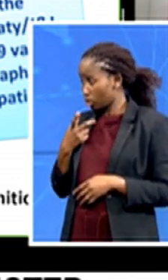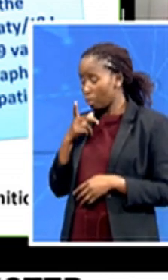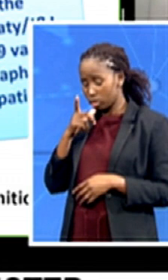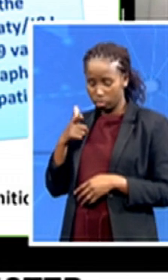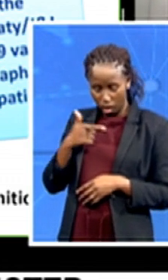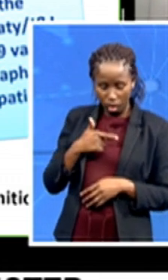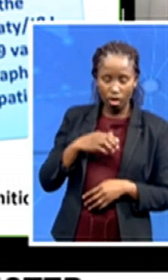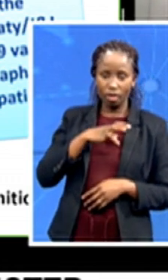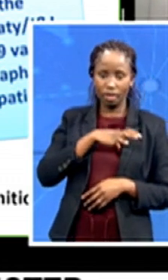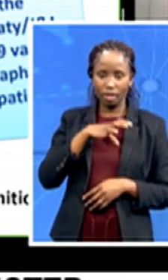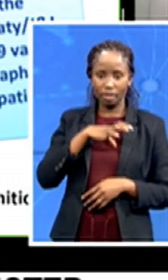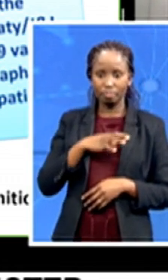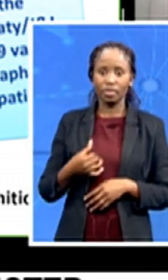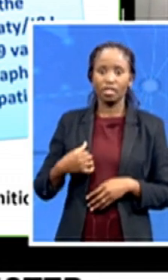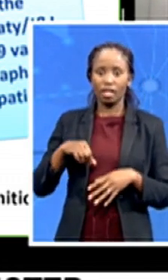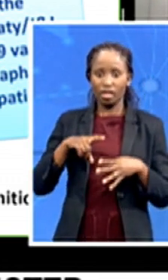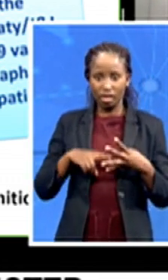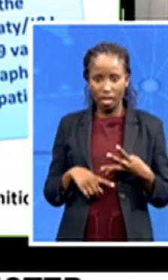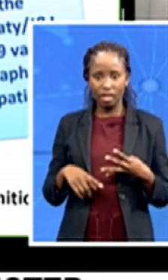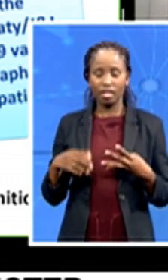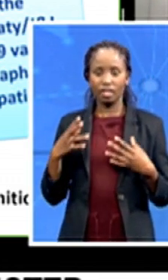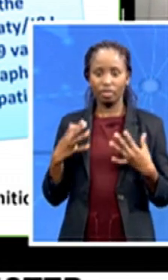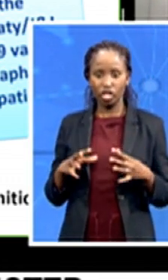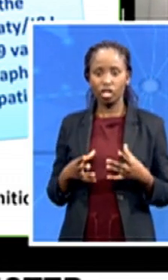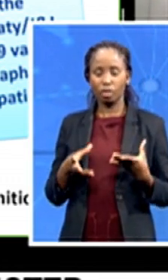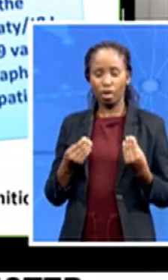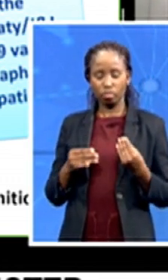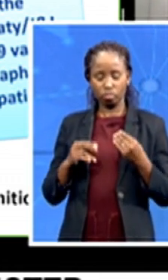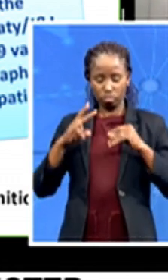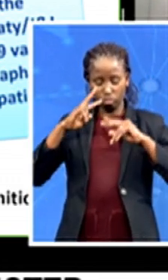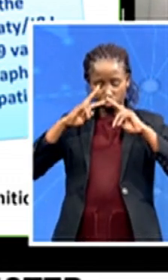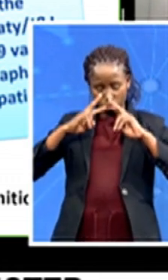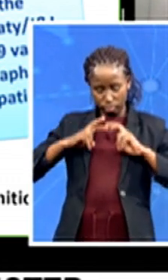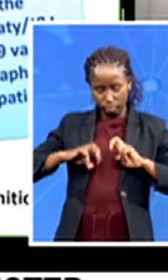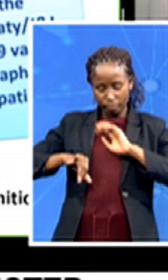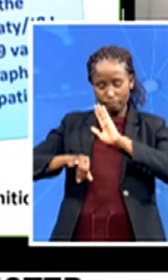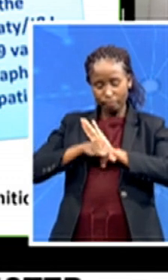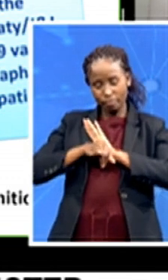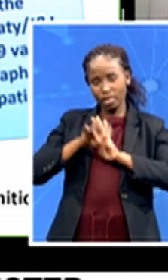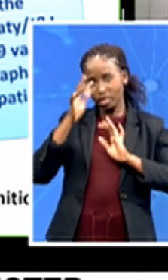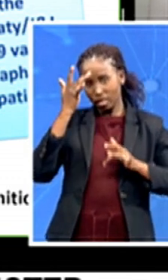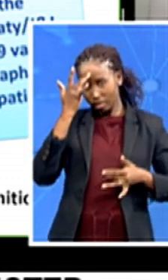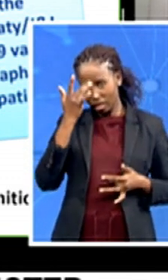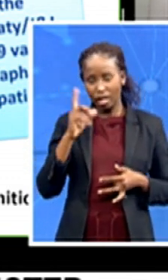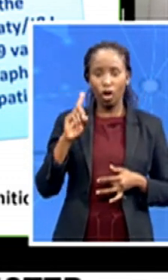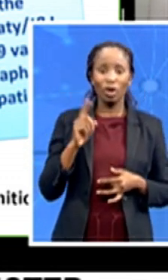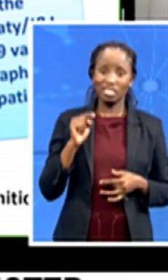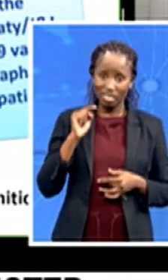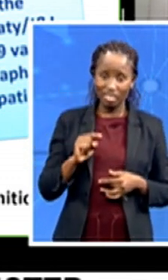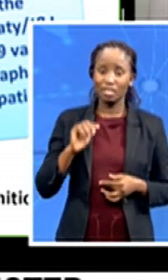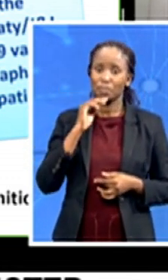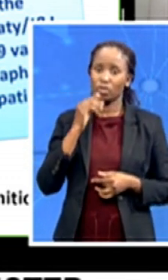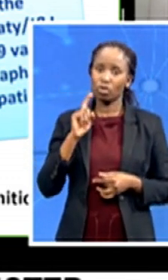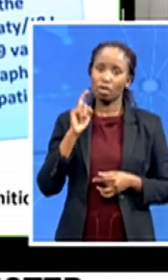So valid diagnosis means there must be a case definition for that diagnosis. So to give you